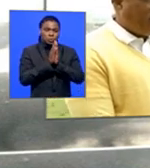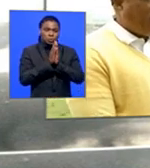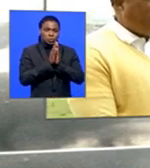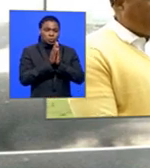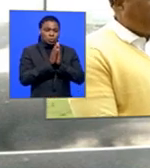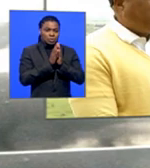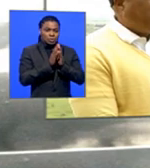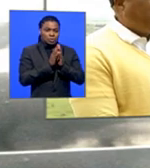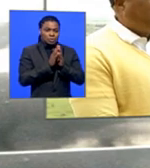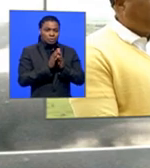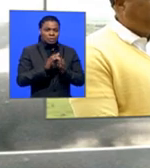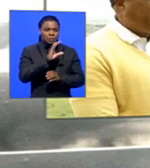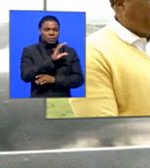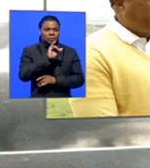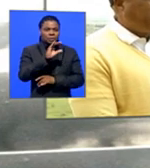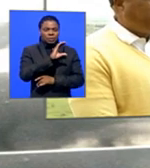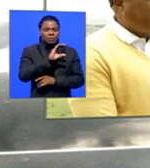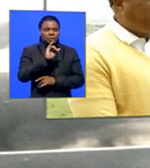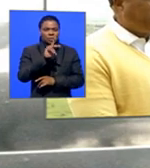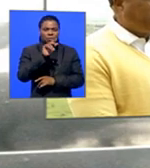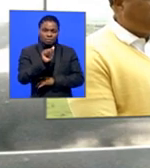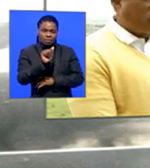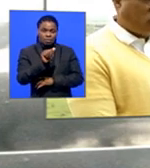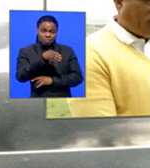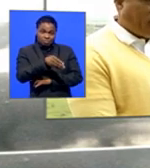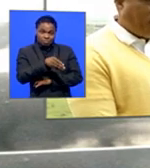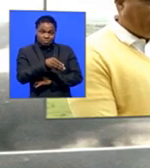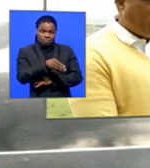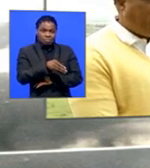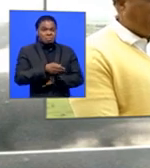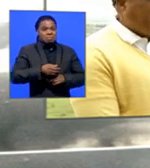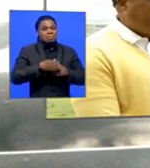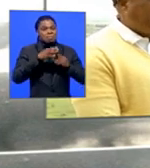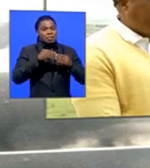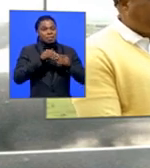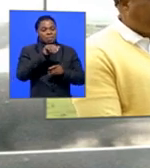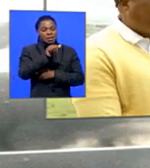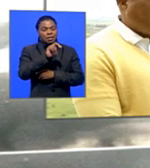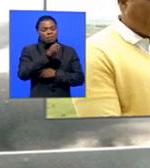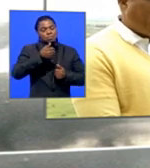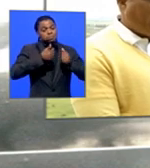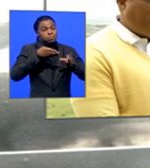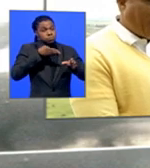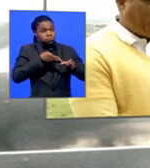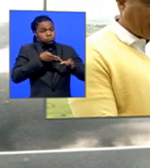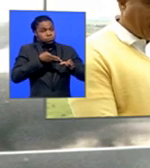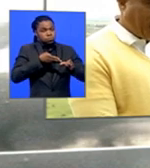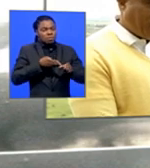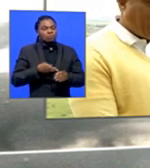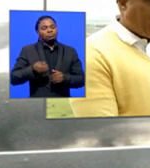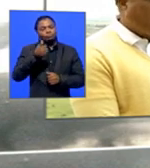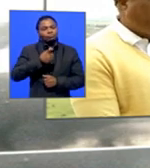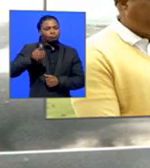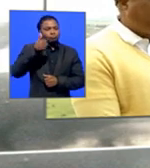eCicirha. Inkokheli ze-ANC bezikhona zonke apho, sikhokelwe ngunobhala